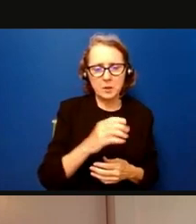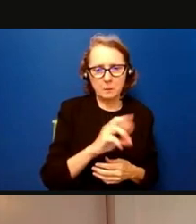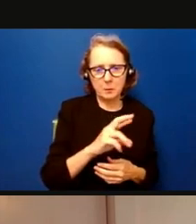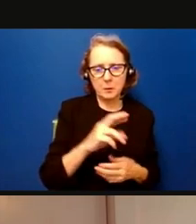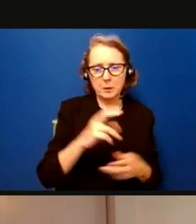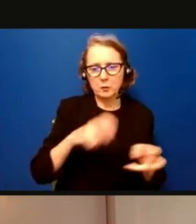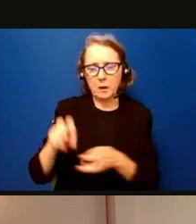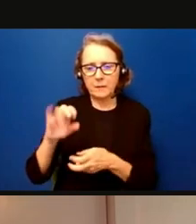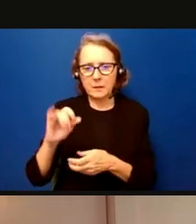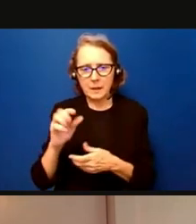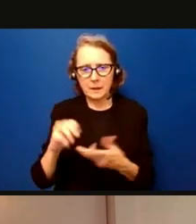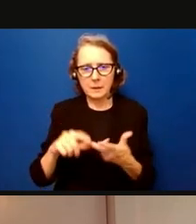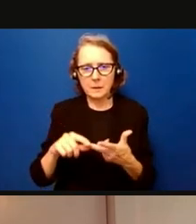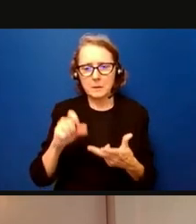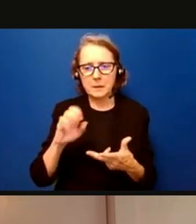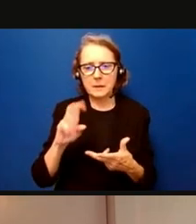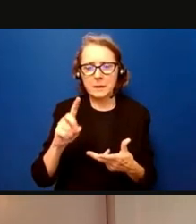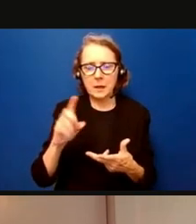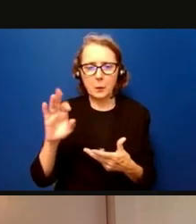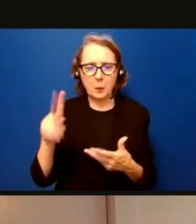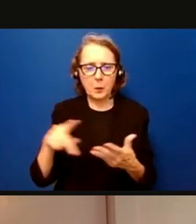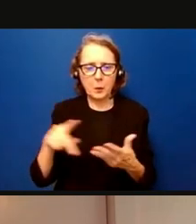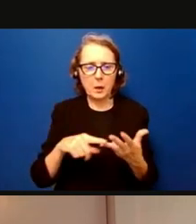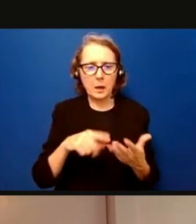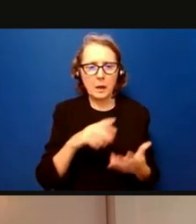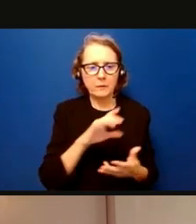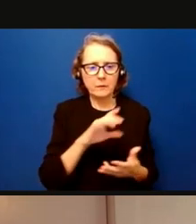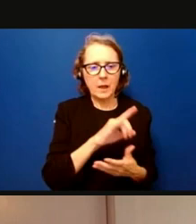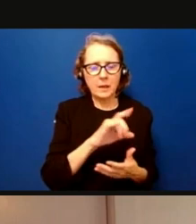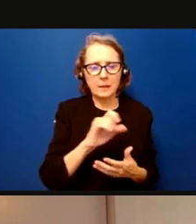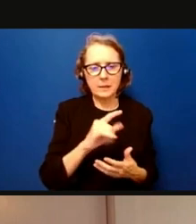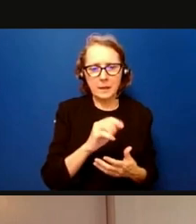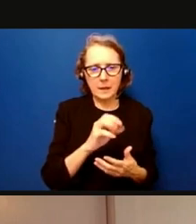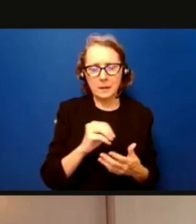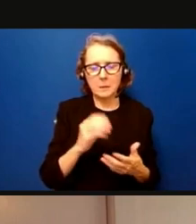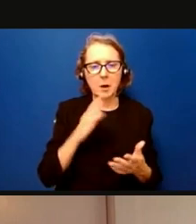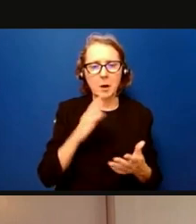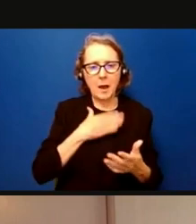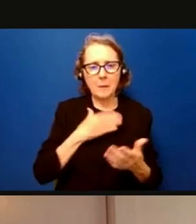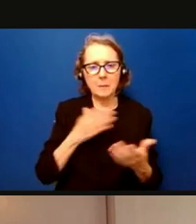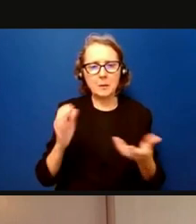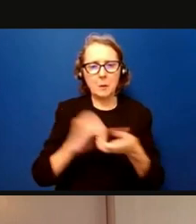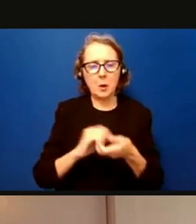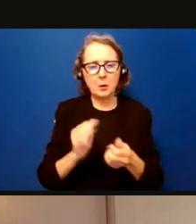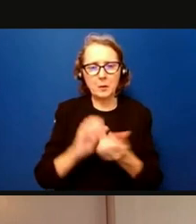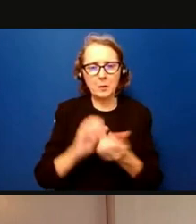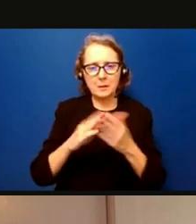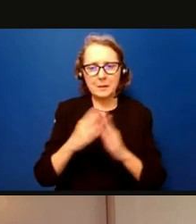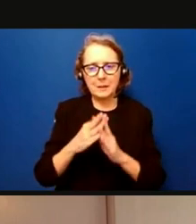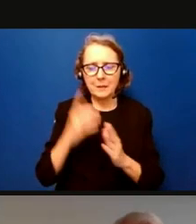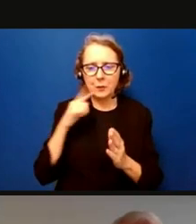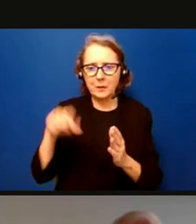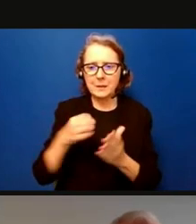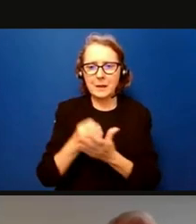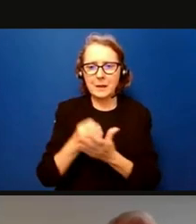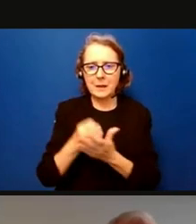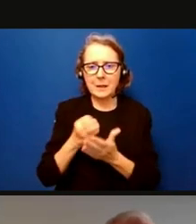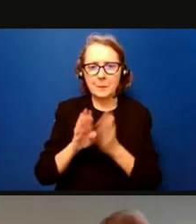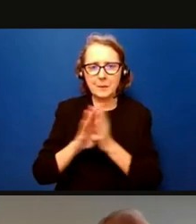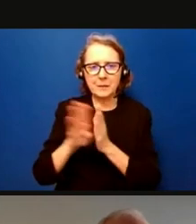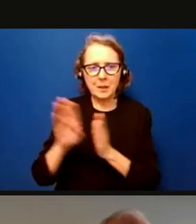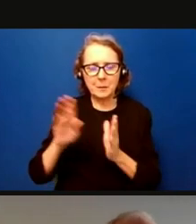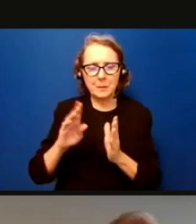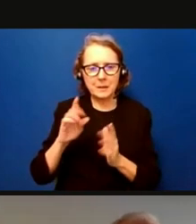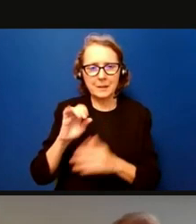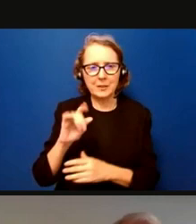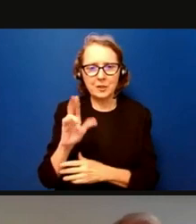The Salem Chamber, Travel Salem, SEDCOR, and Fly Salem are humbled to partner with the city leadership in this economic development initiative. Thank you, Mr. Hoffert.